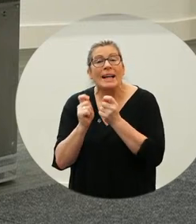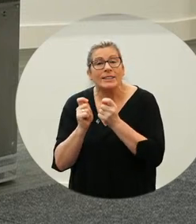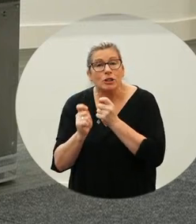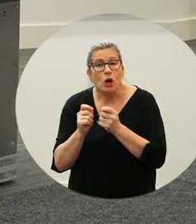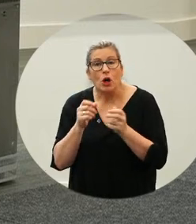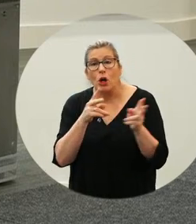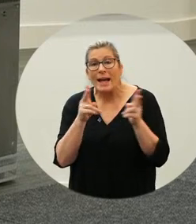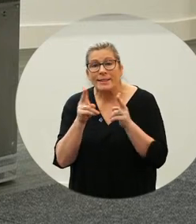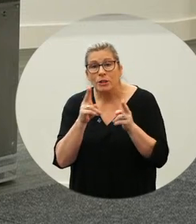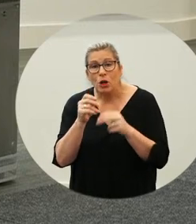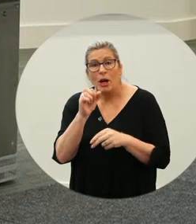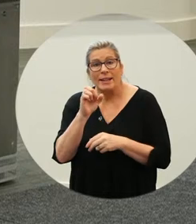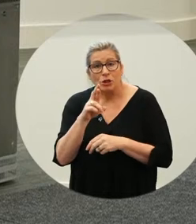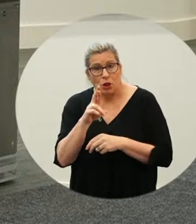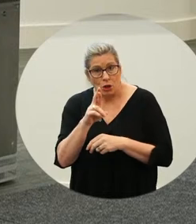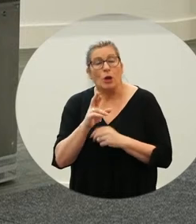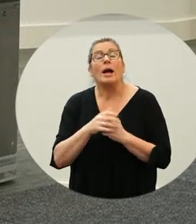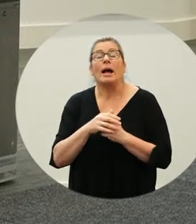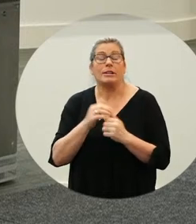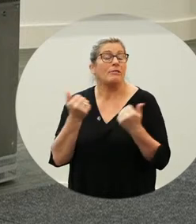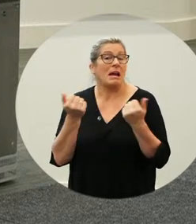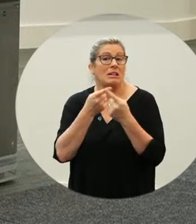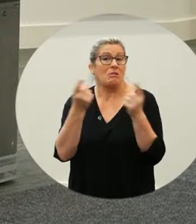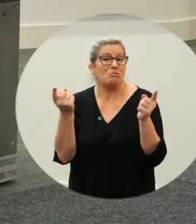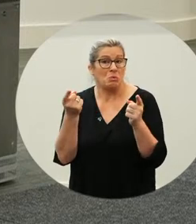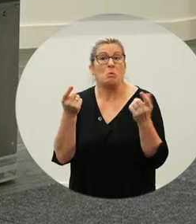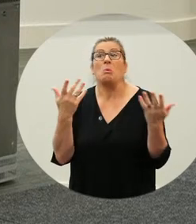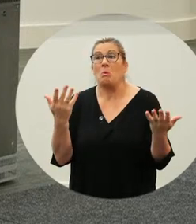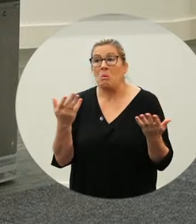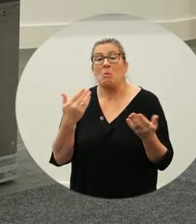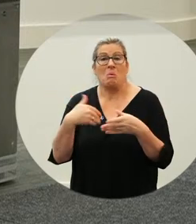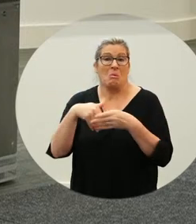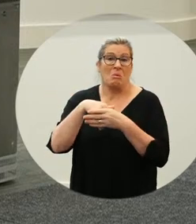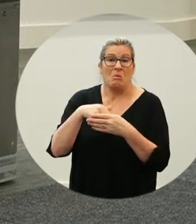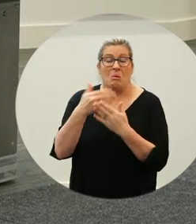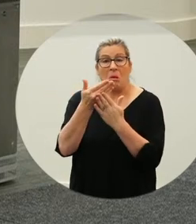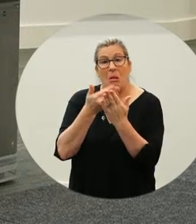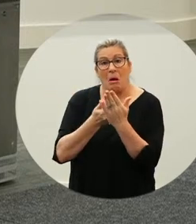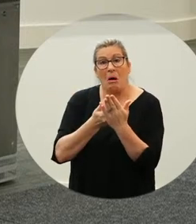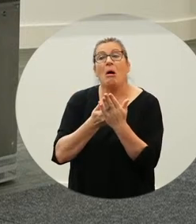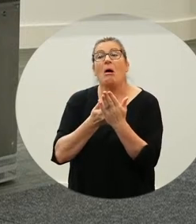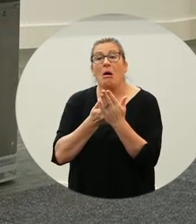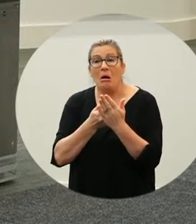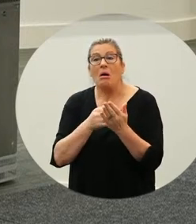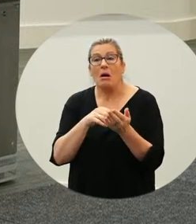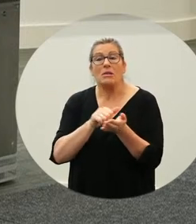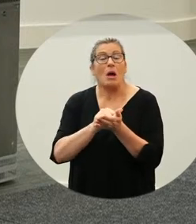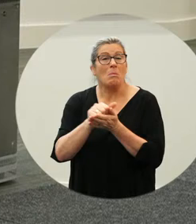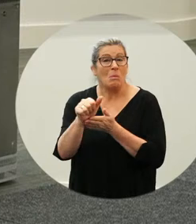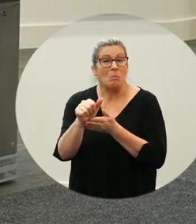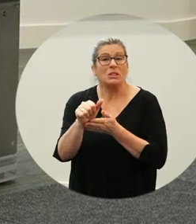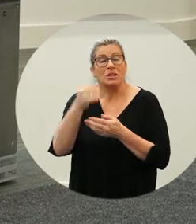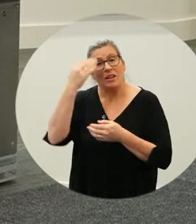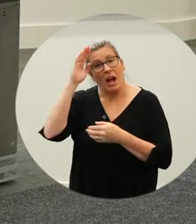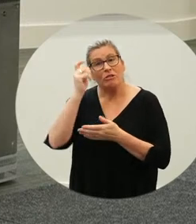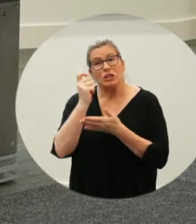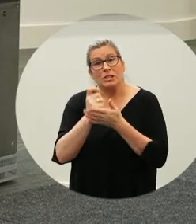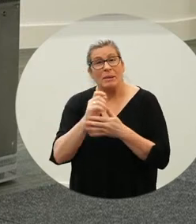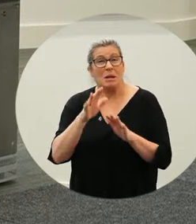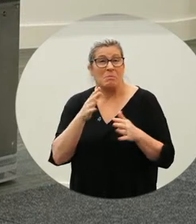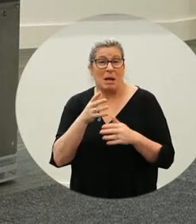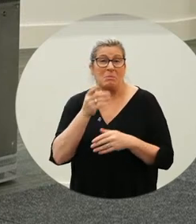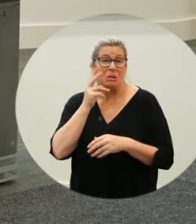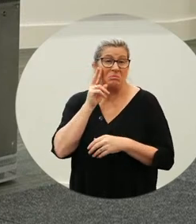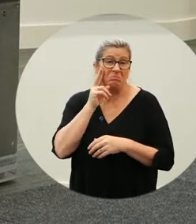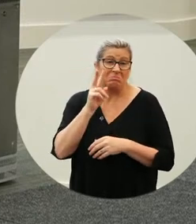you have ever had recourse to the law over anything that's been published in the Irish Times, you've probably met me